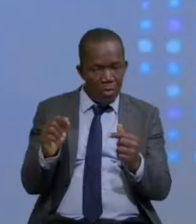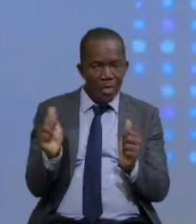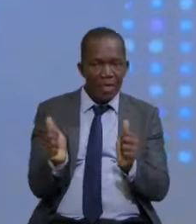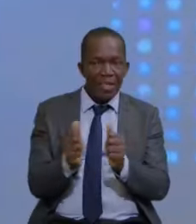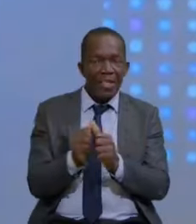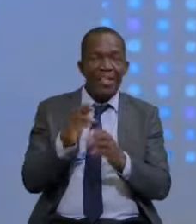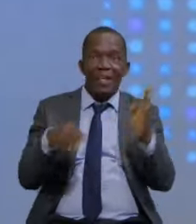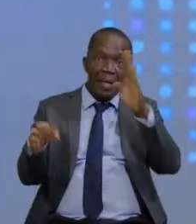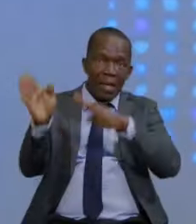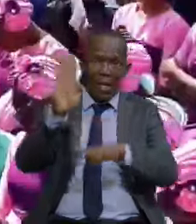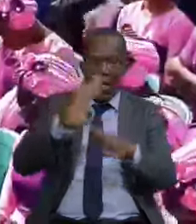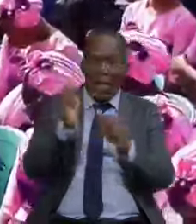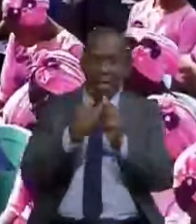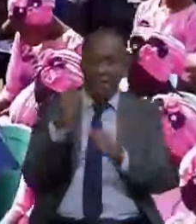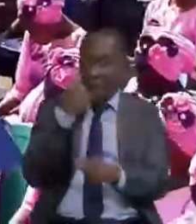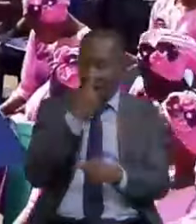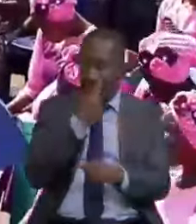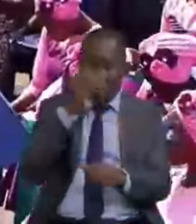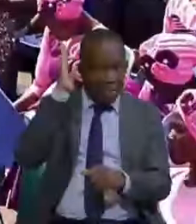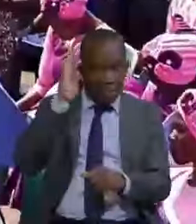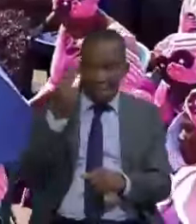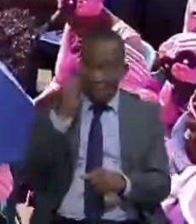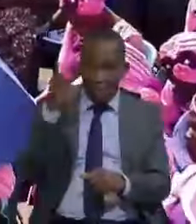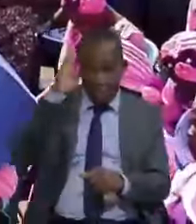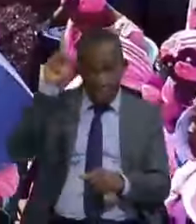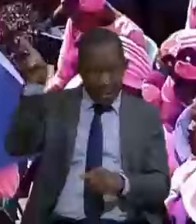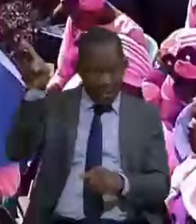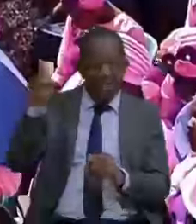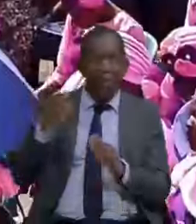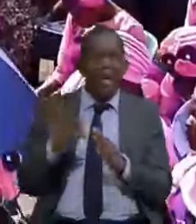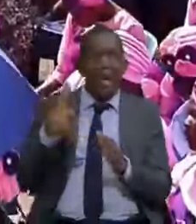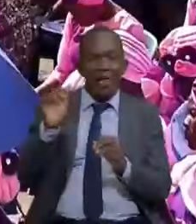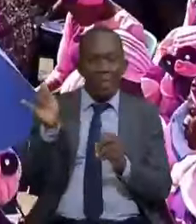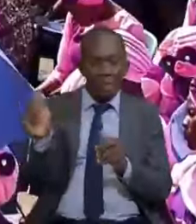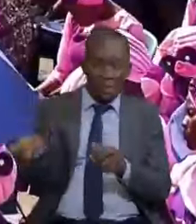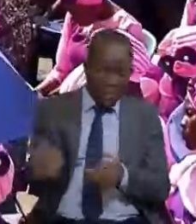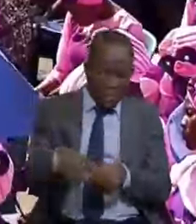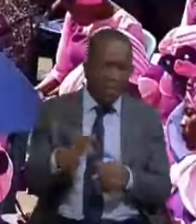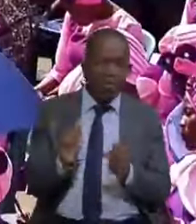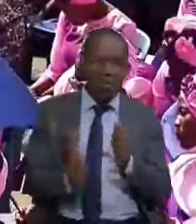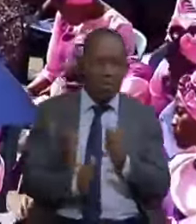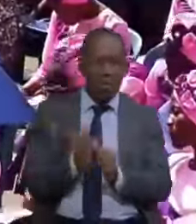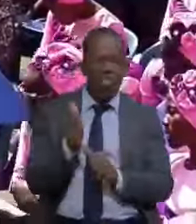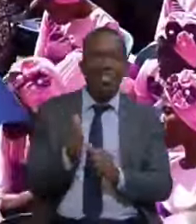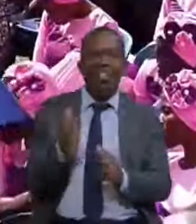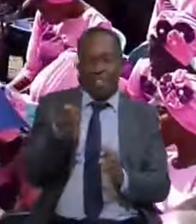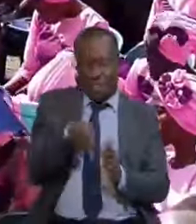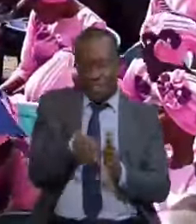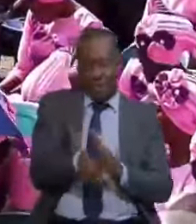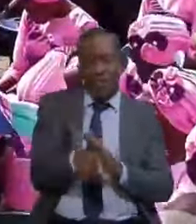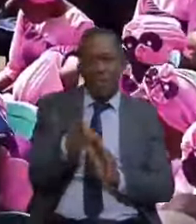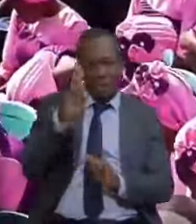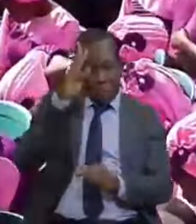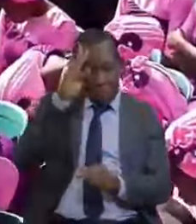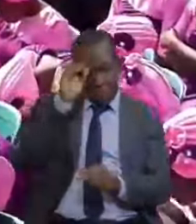see him, and they also which pierced him, and all kindreds of